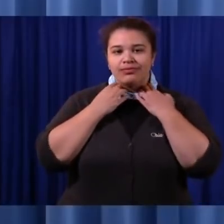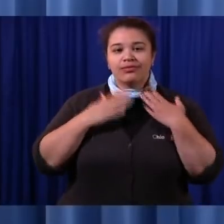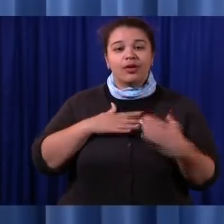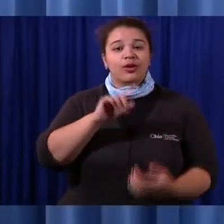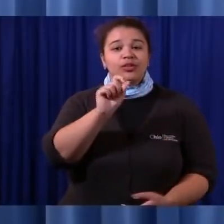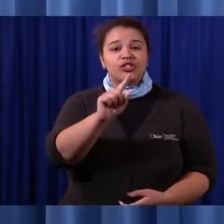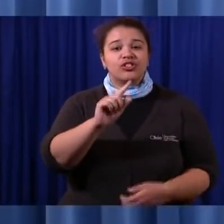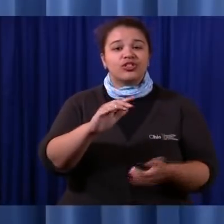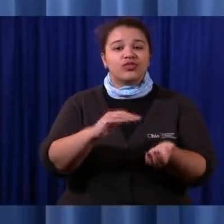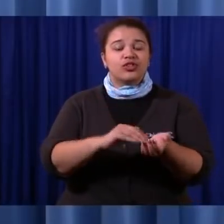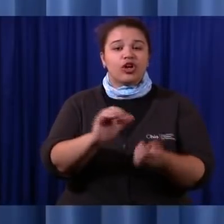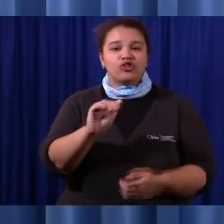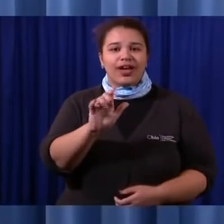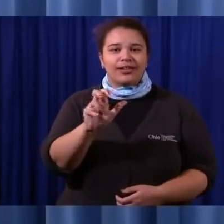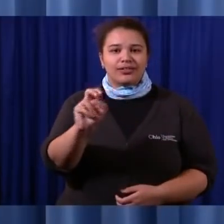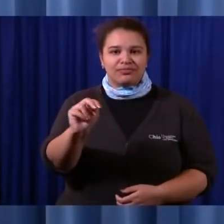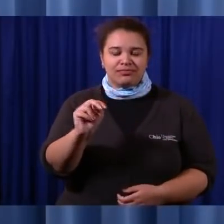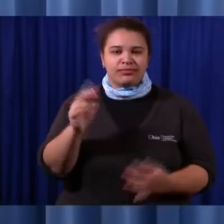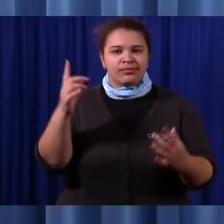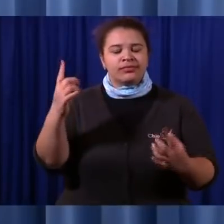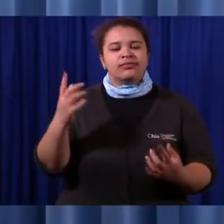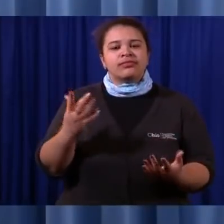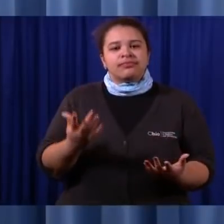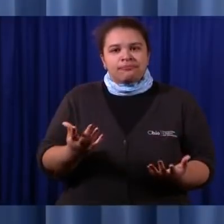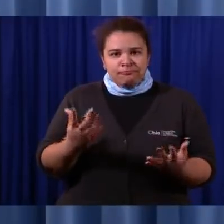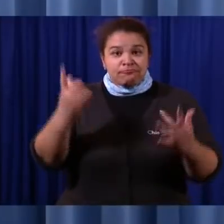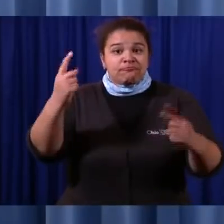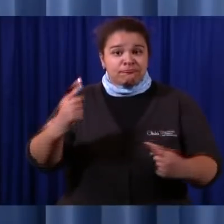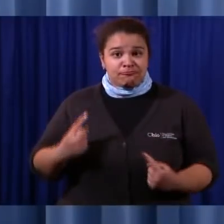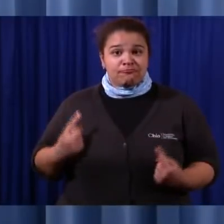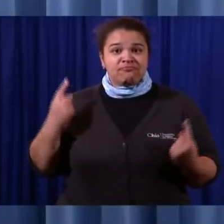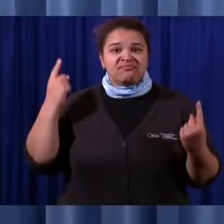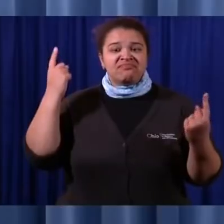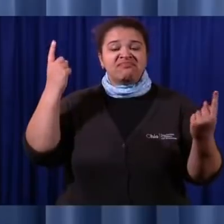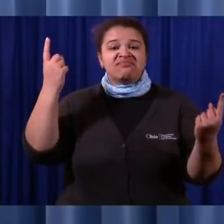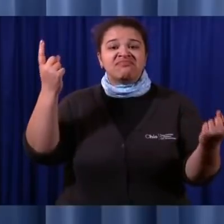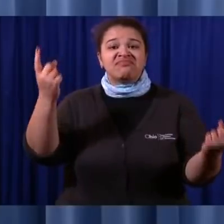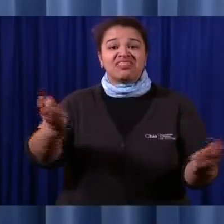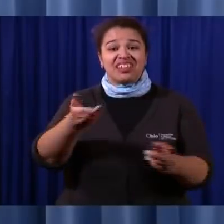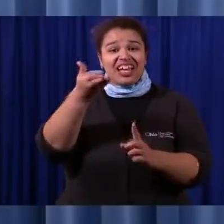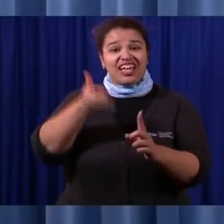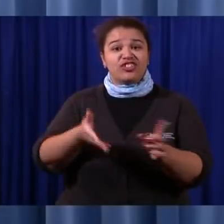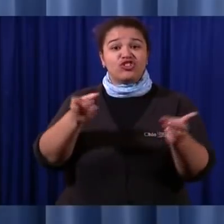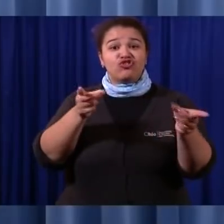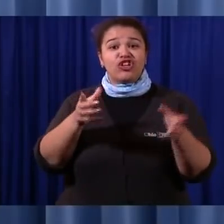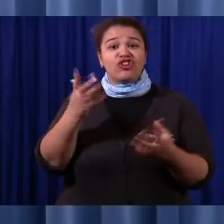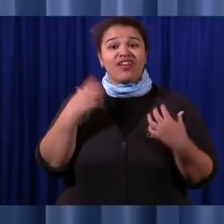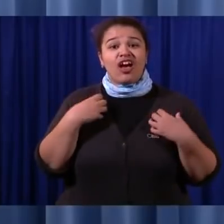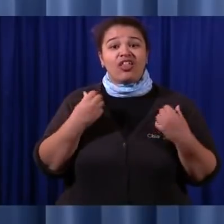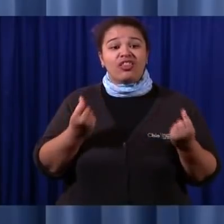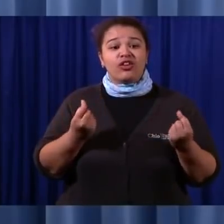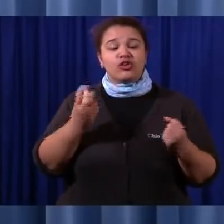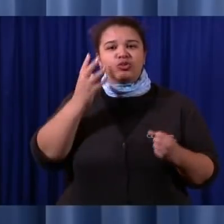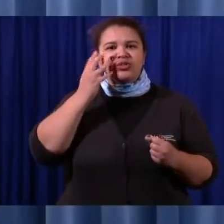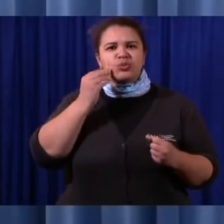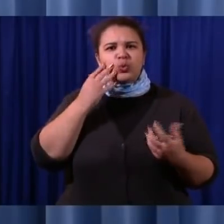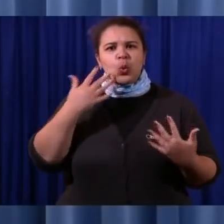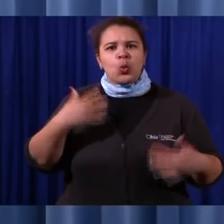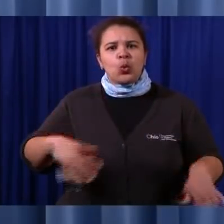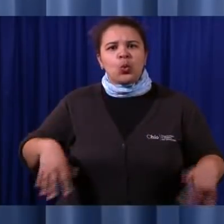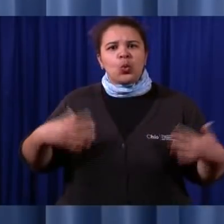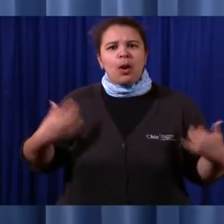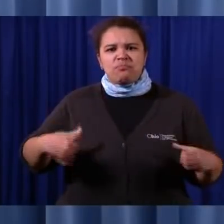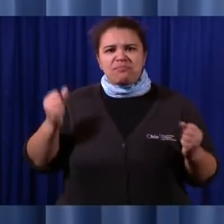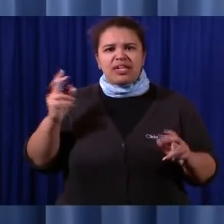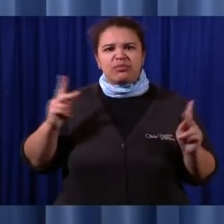Dr. Acton, you faced a lot of pressure as the Director of Department of Health. The public didn't always agree with your decisions. The lawmakers tried